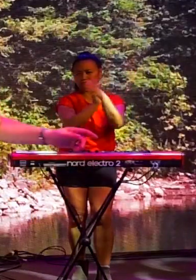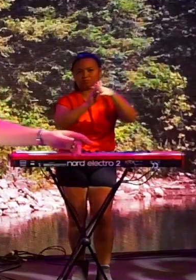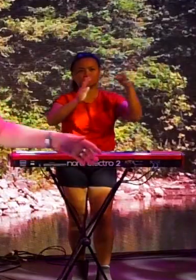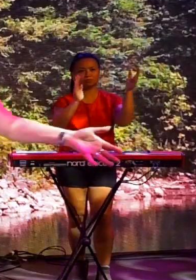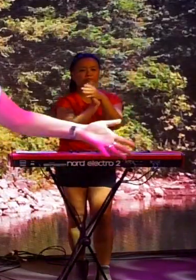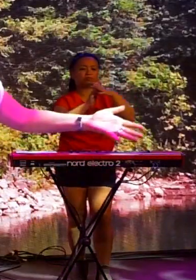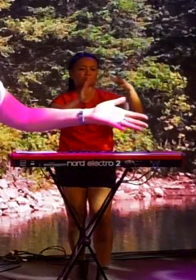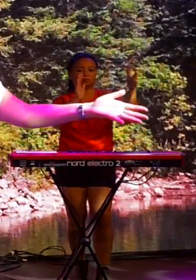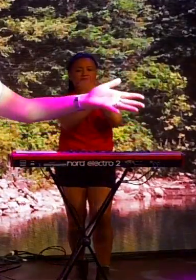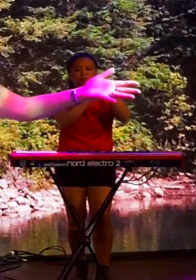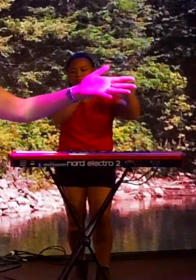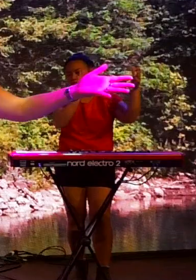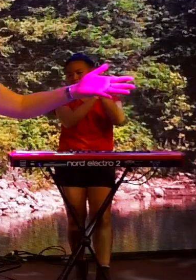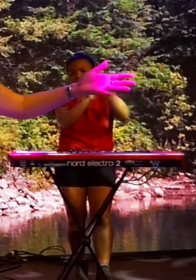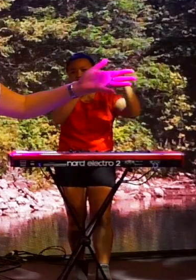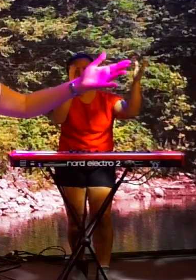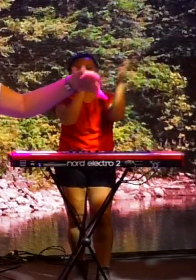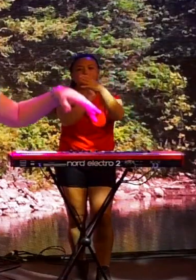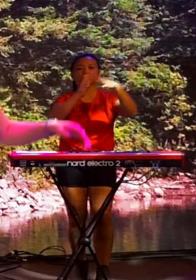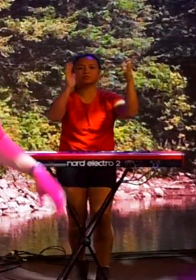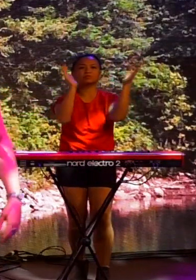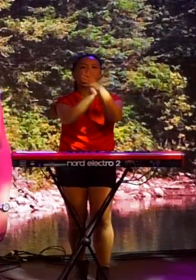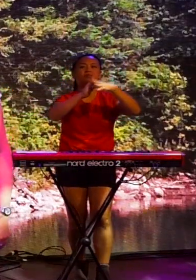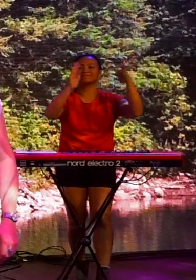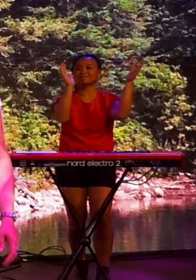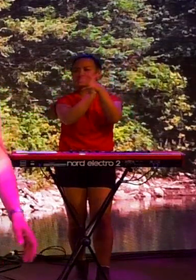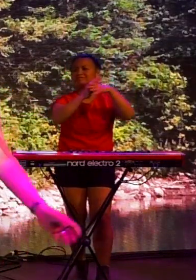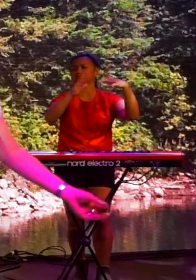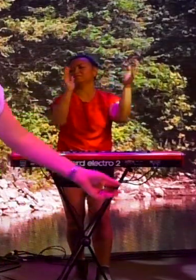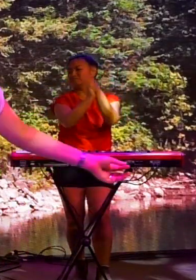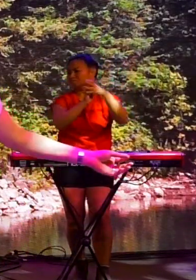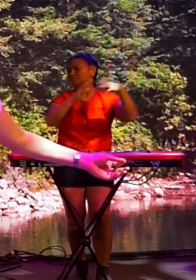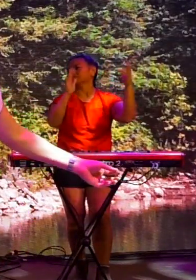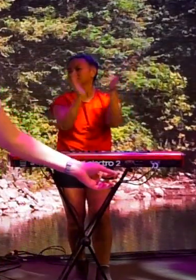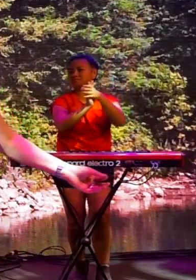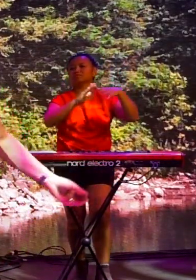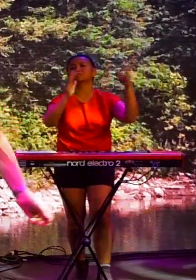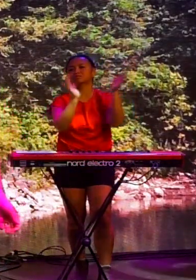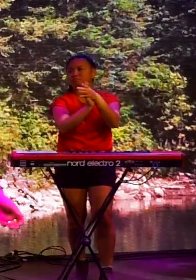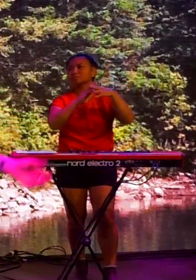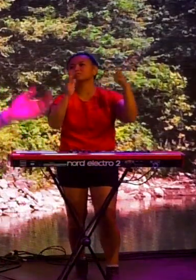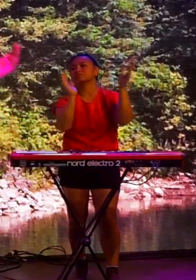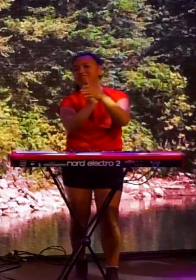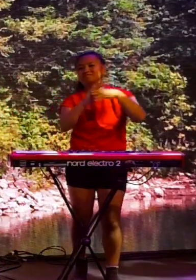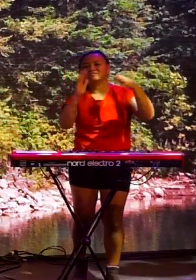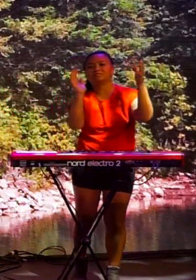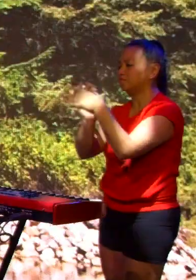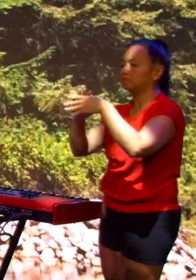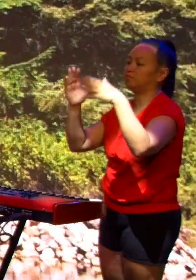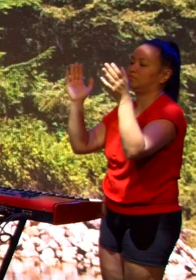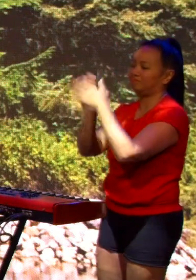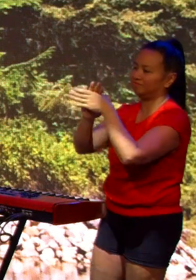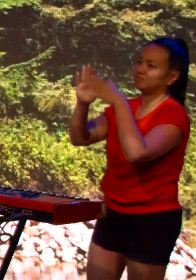And if you're sitting down, I want you to get up out of your seats and have a little boogie.